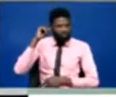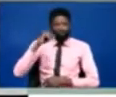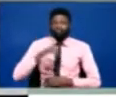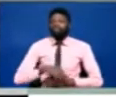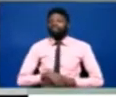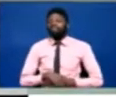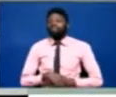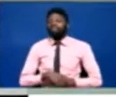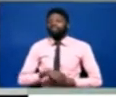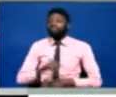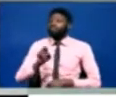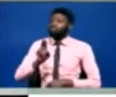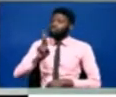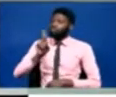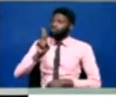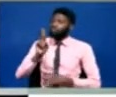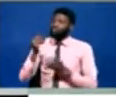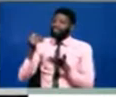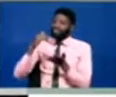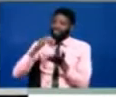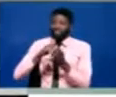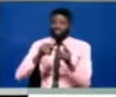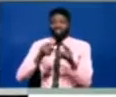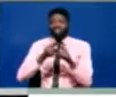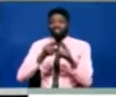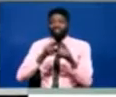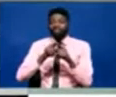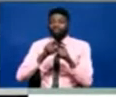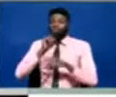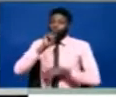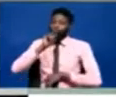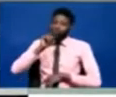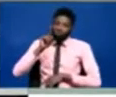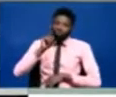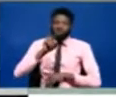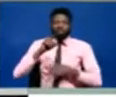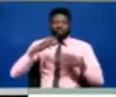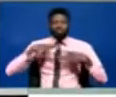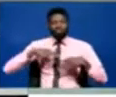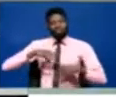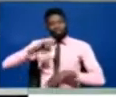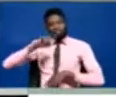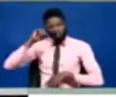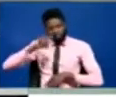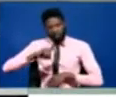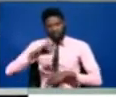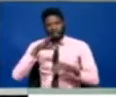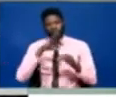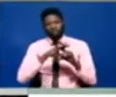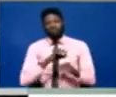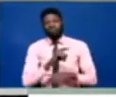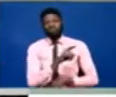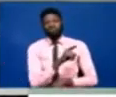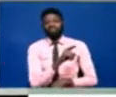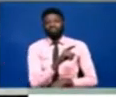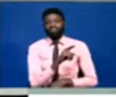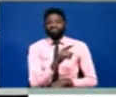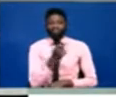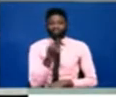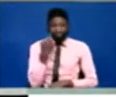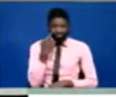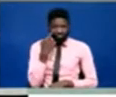Uhuru again came very first free to tell people, we must vote this. You know, that aspect of telling